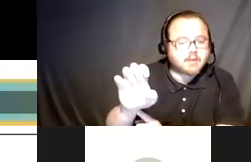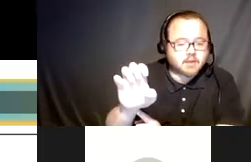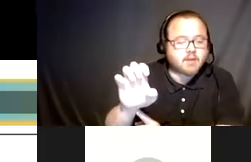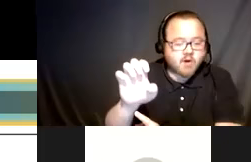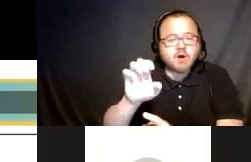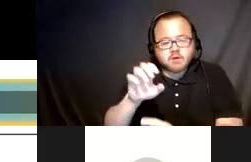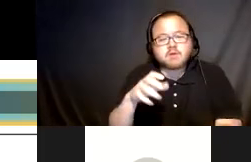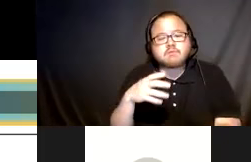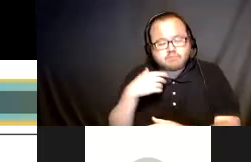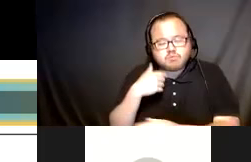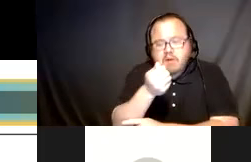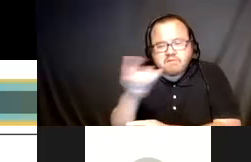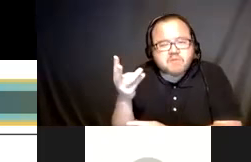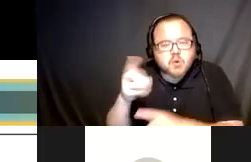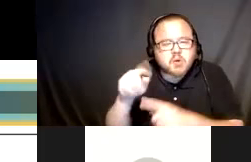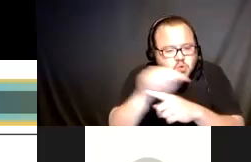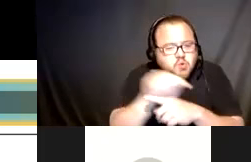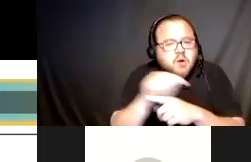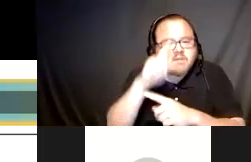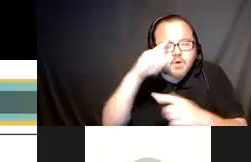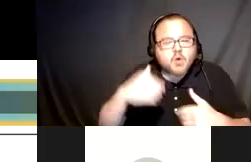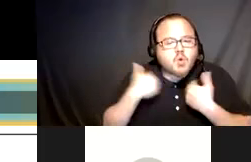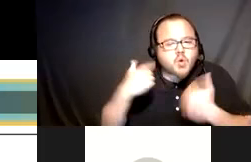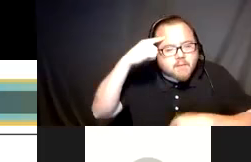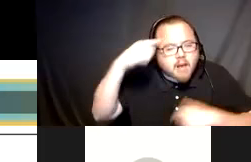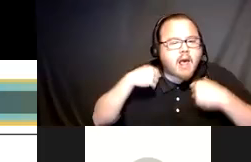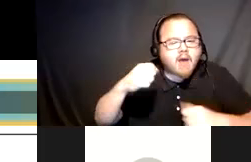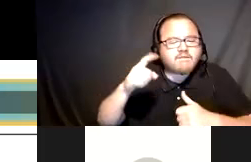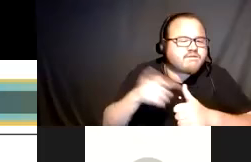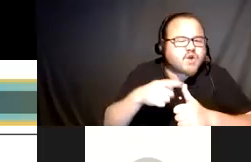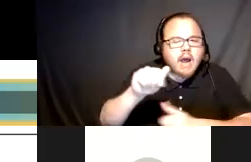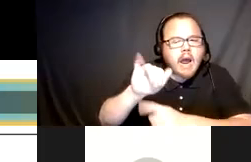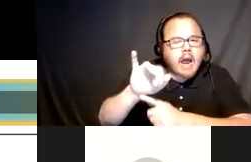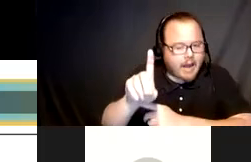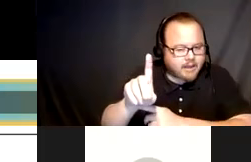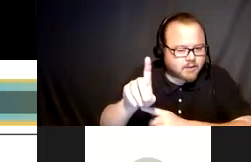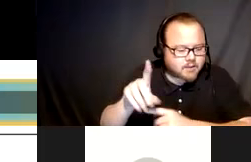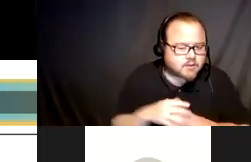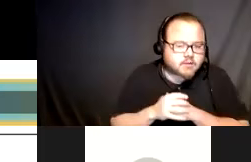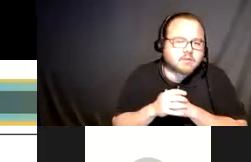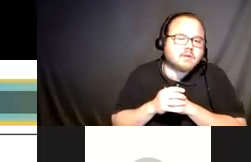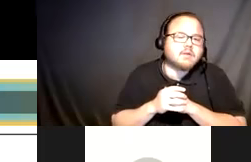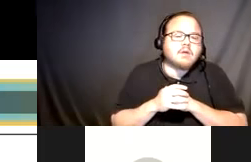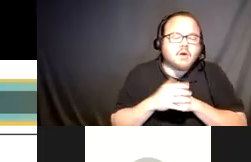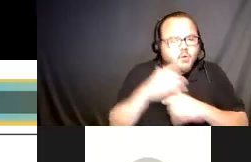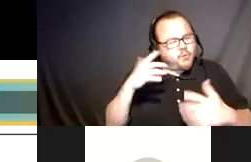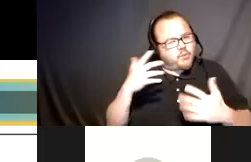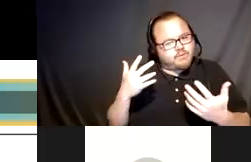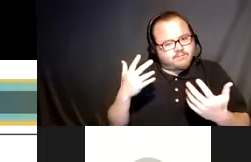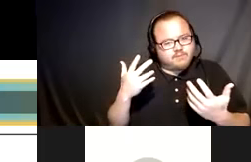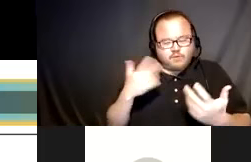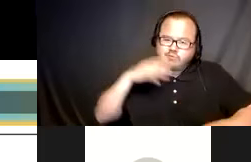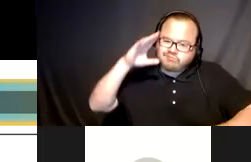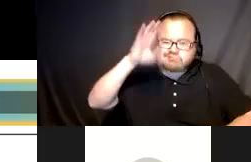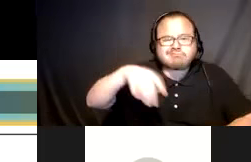a few trainings for the youth mental health first aid. And what we decided was that it was such a need that